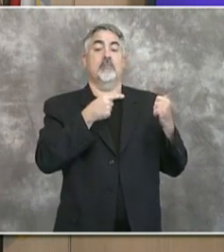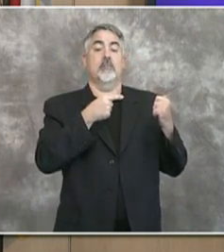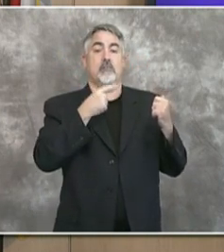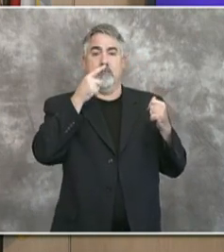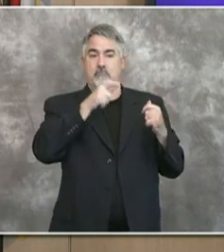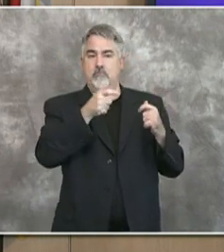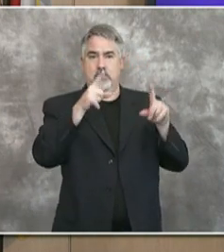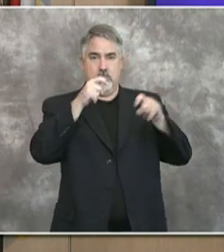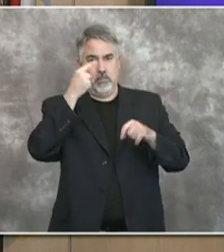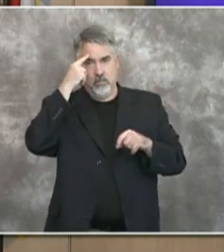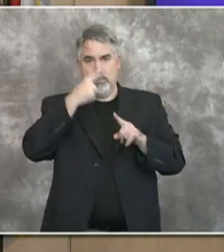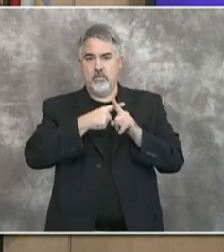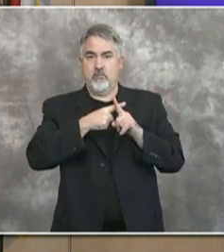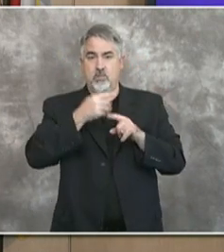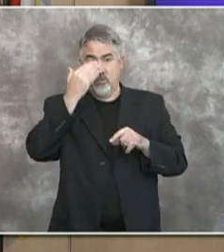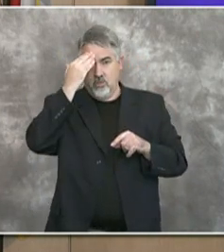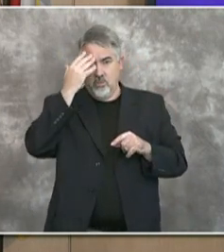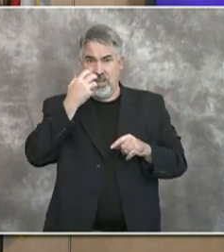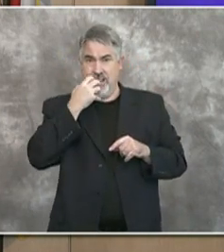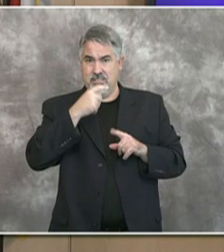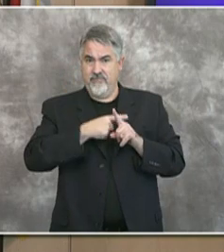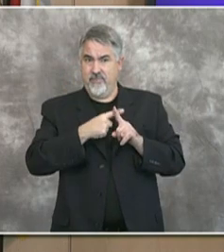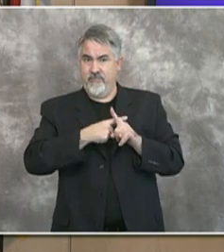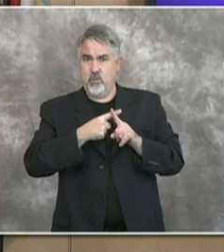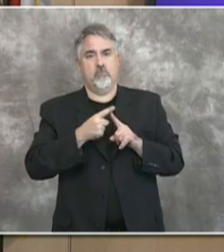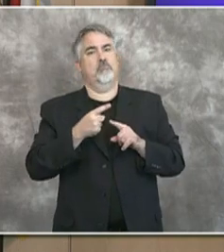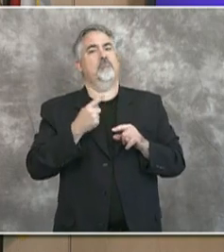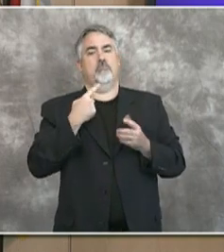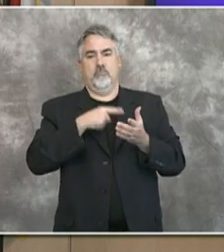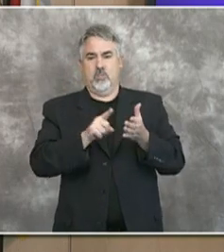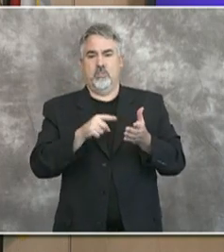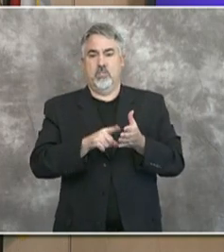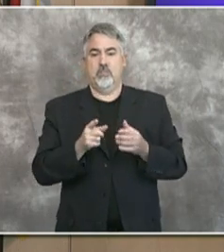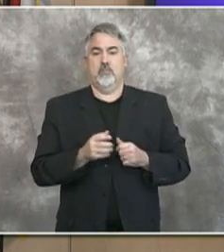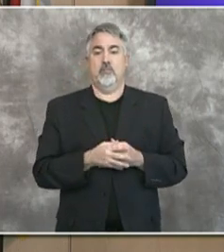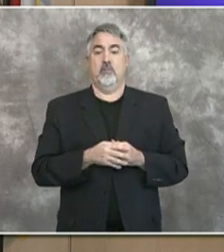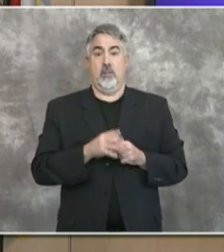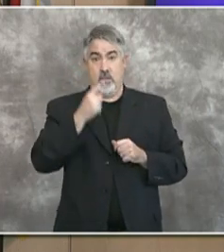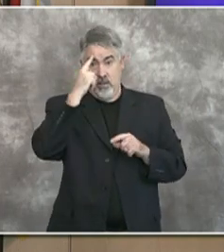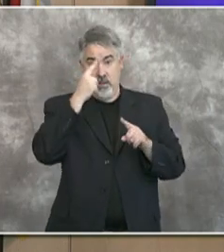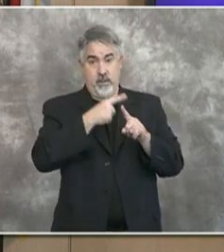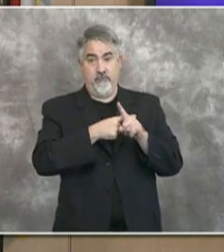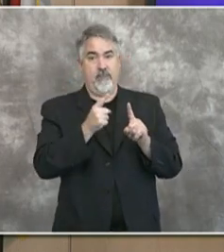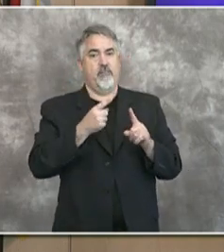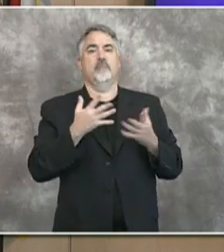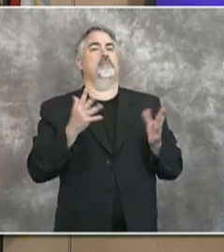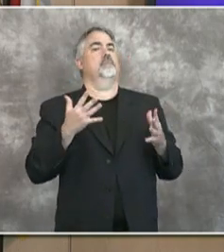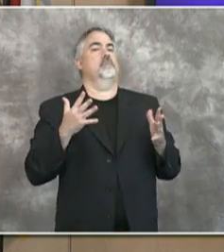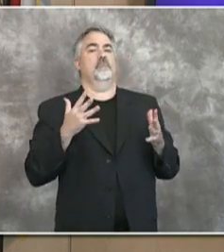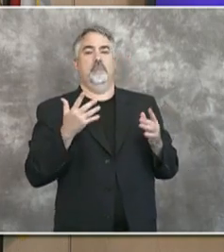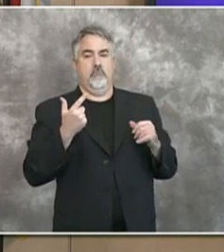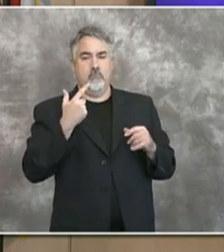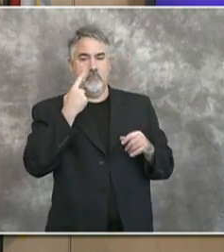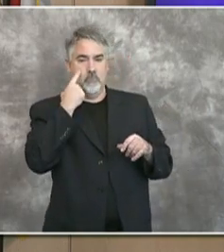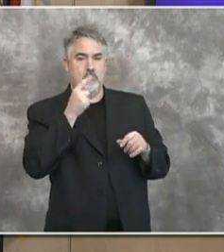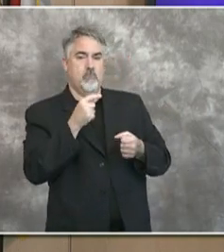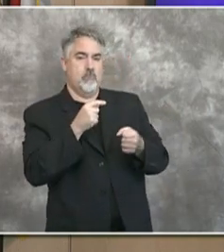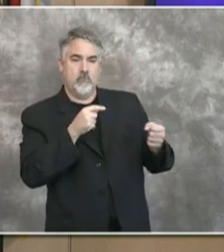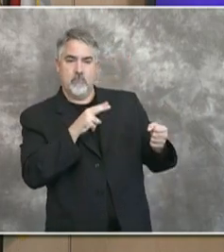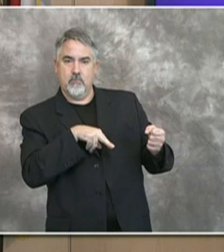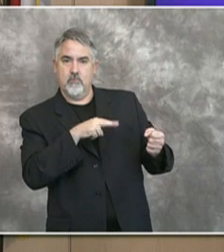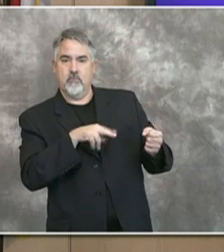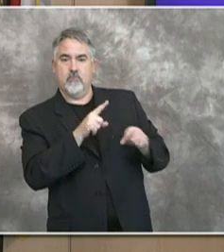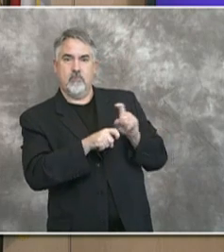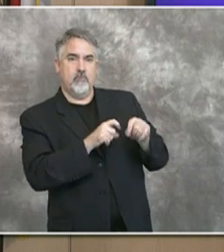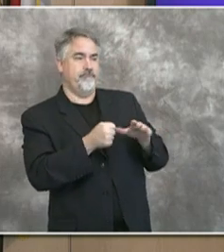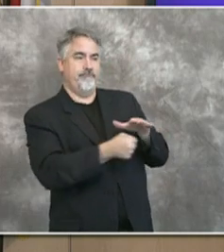easy way to identify anyone crossing the border who is symptomatic. If this was in place, we could implement a quarantine for anyone with